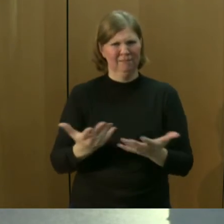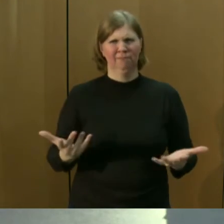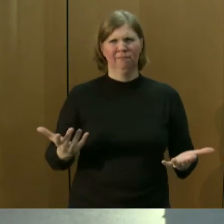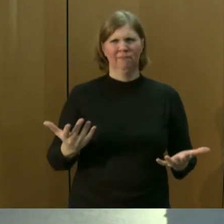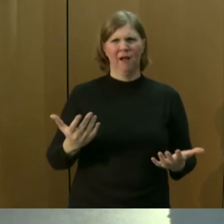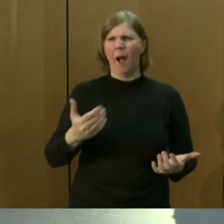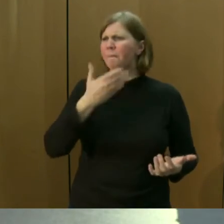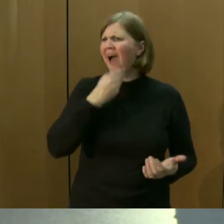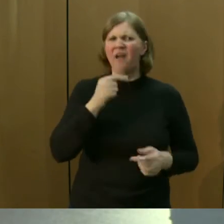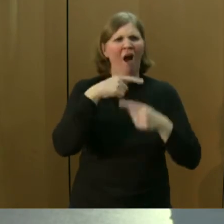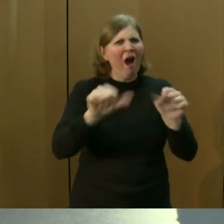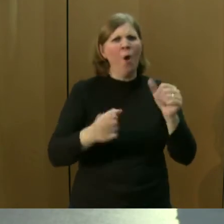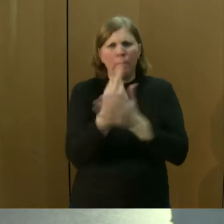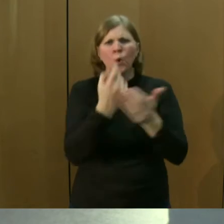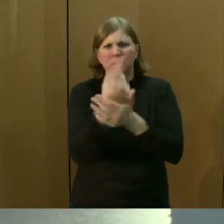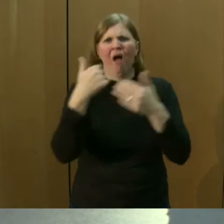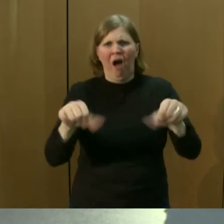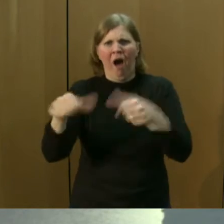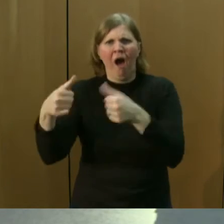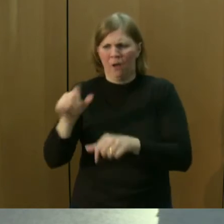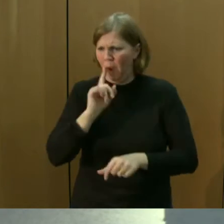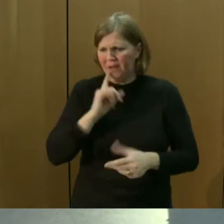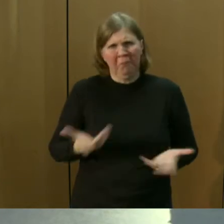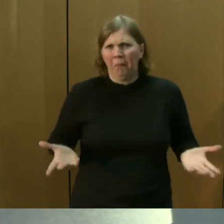I know, right? I'm still disappointed you didn't dress as the Spice Girl.